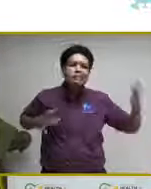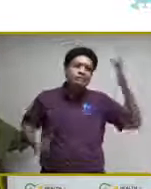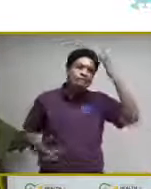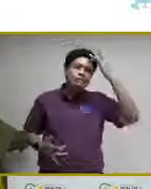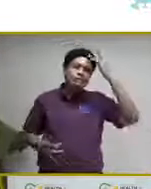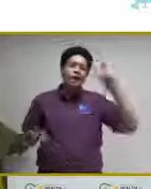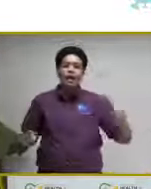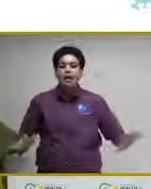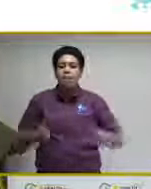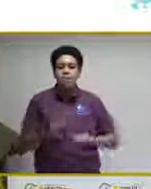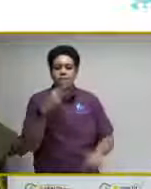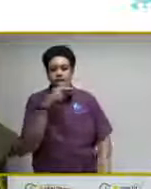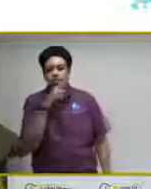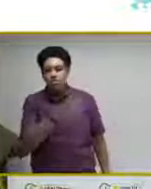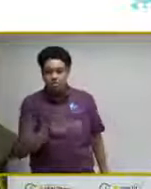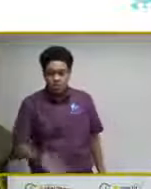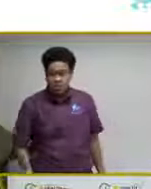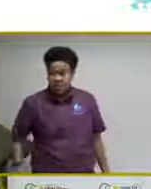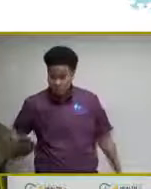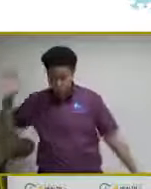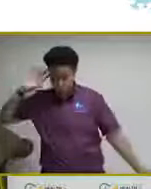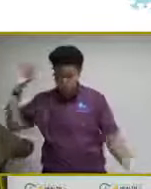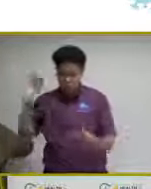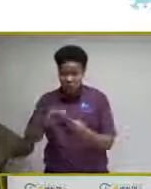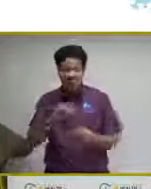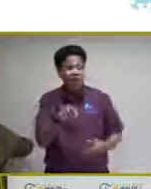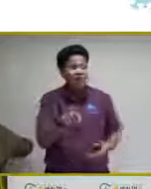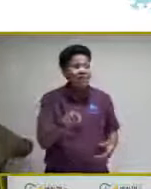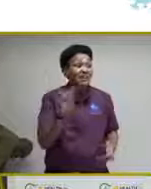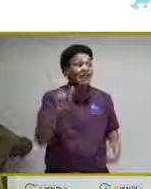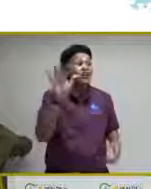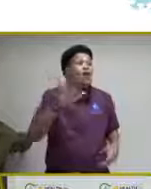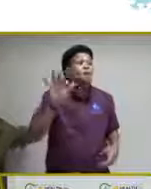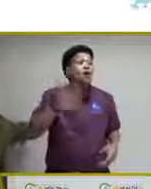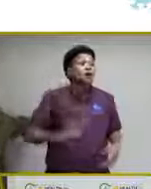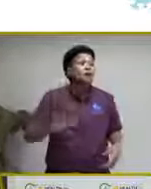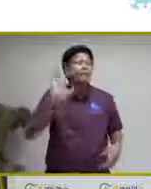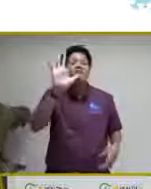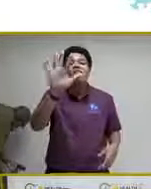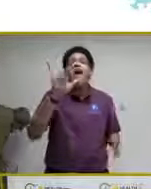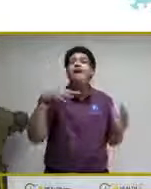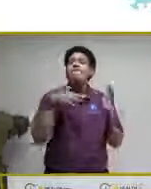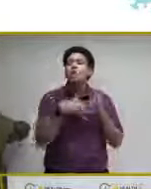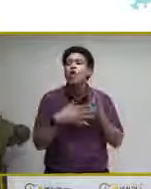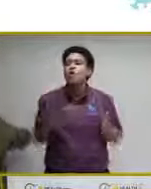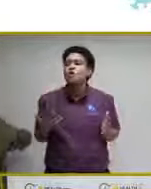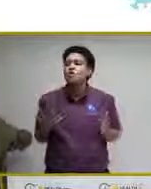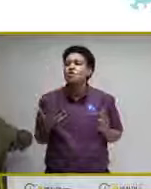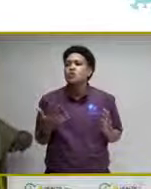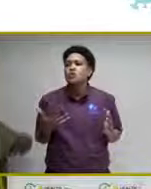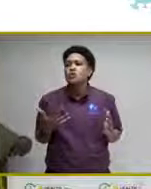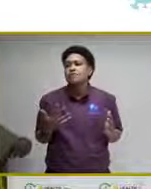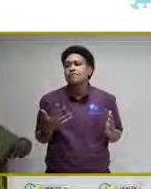contamination from the virus. Overall, that is approximately